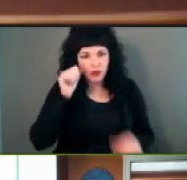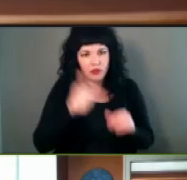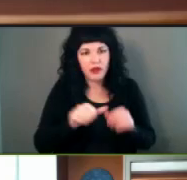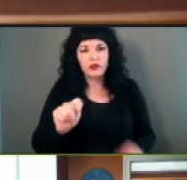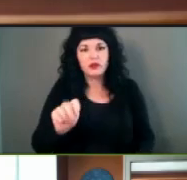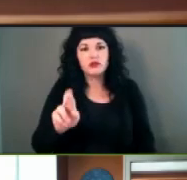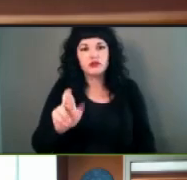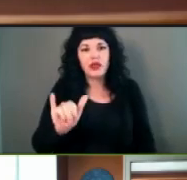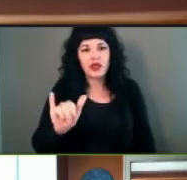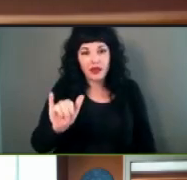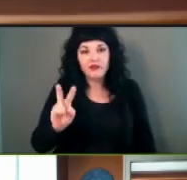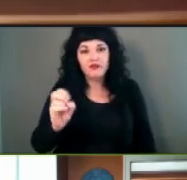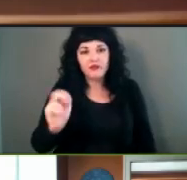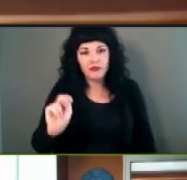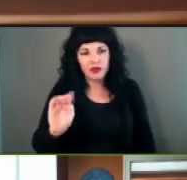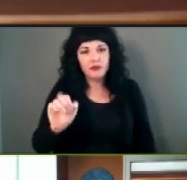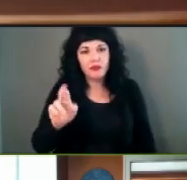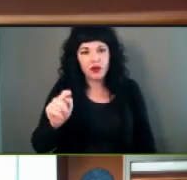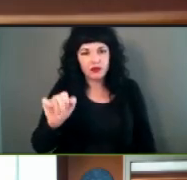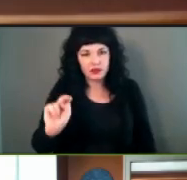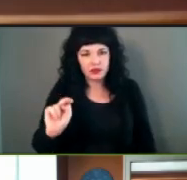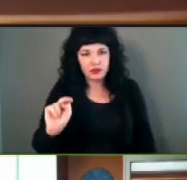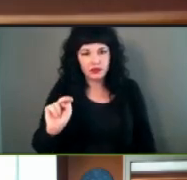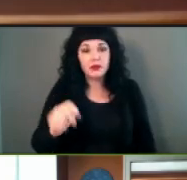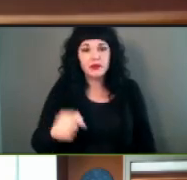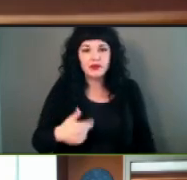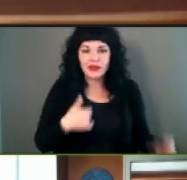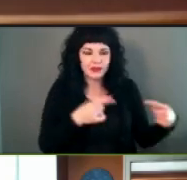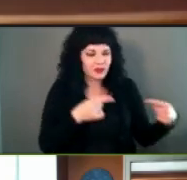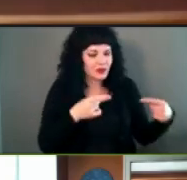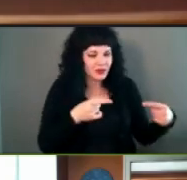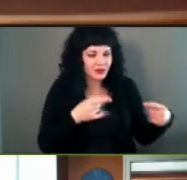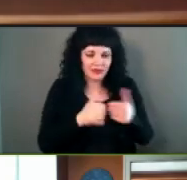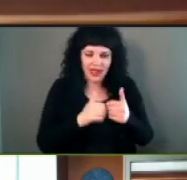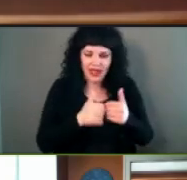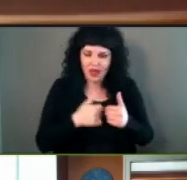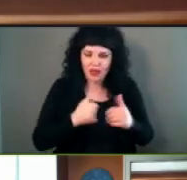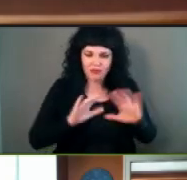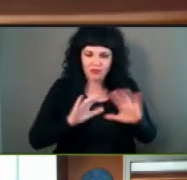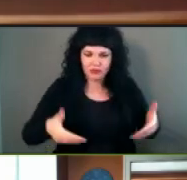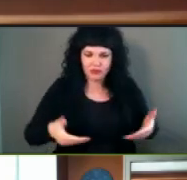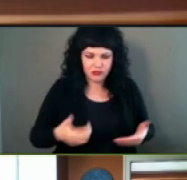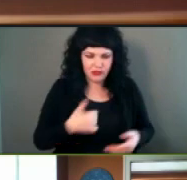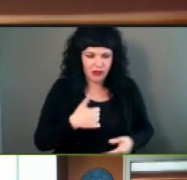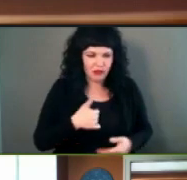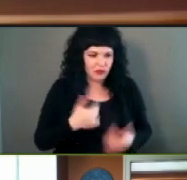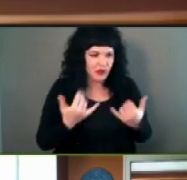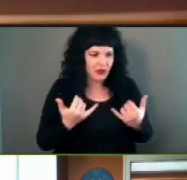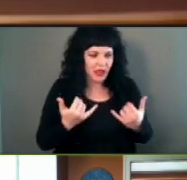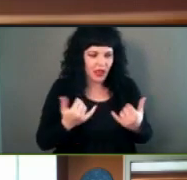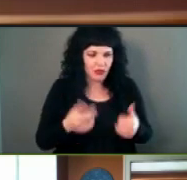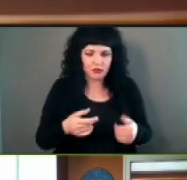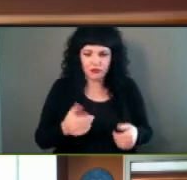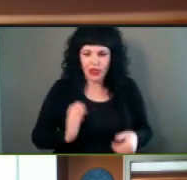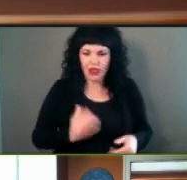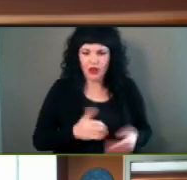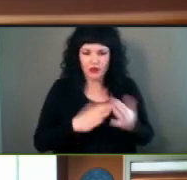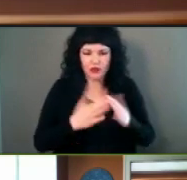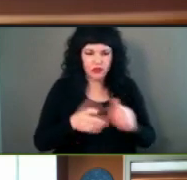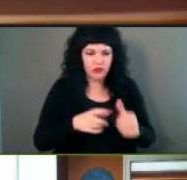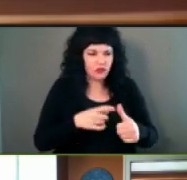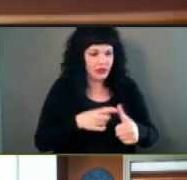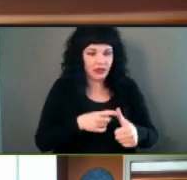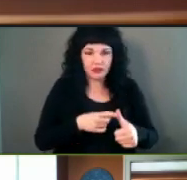to even introduce ourselves in this moment. Mexican, Puerto Rican, Dominican,